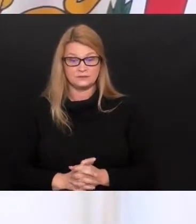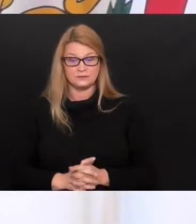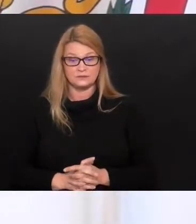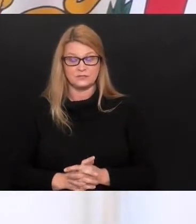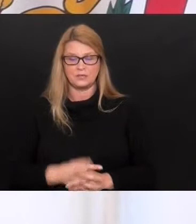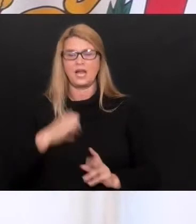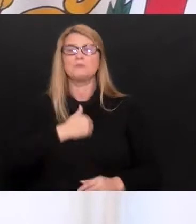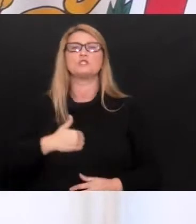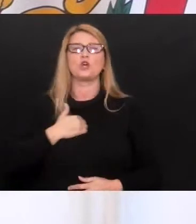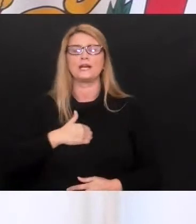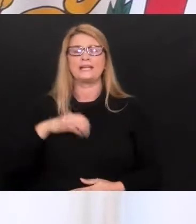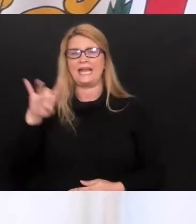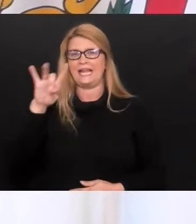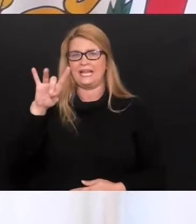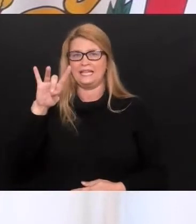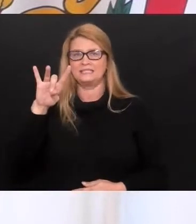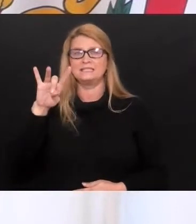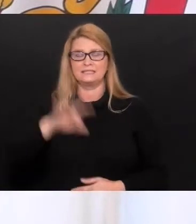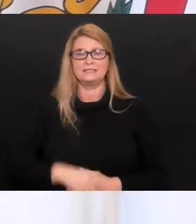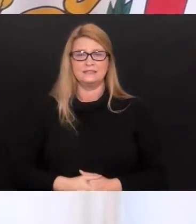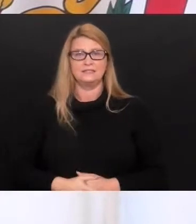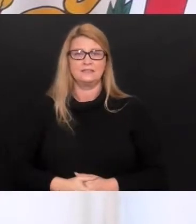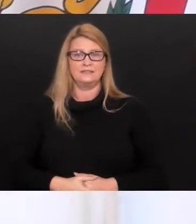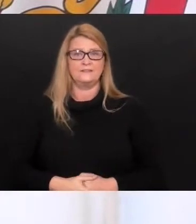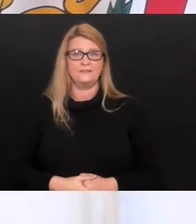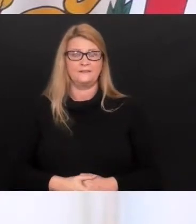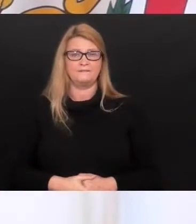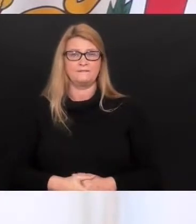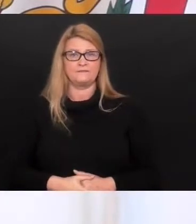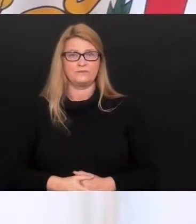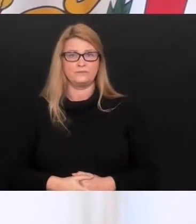8 people, I'm sorry. And